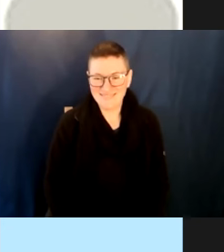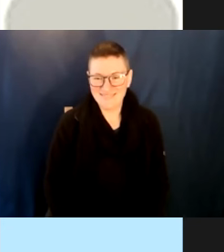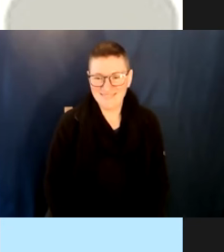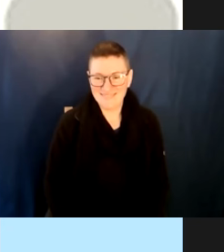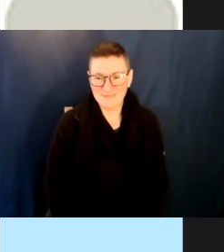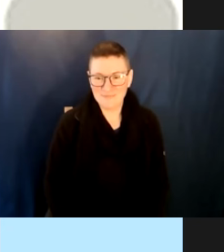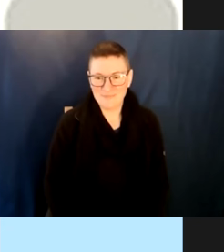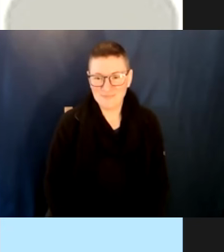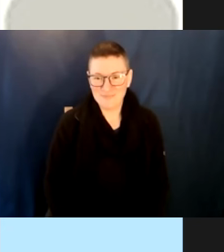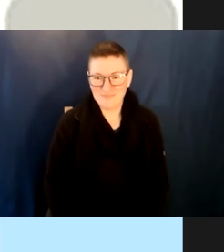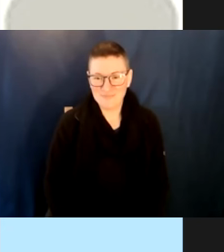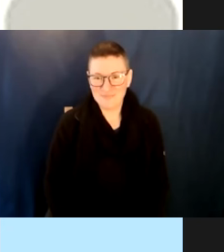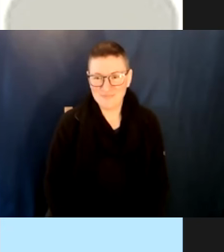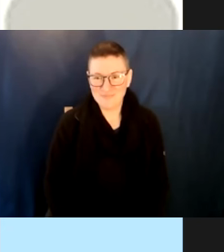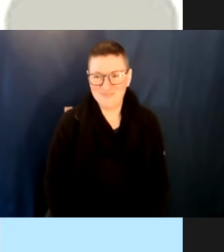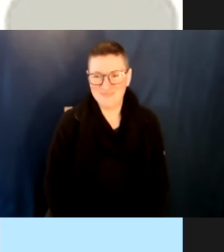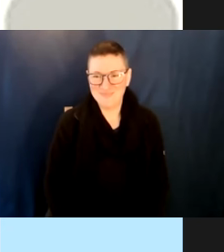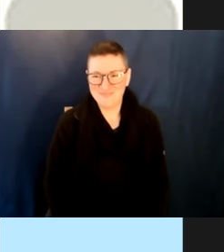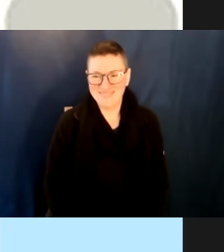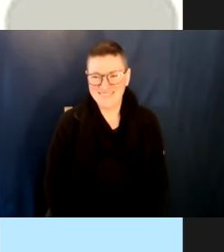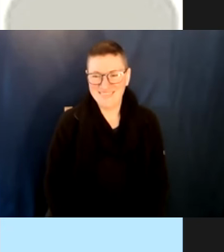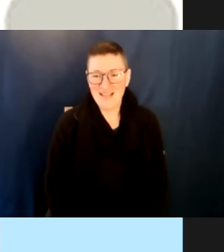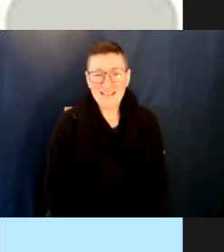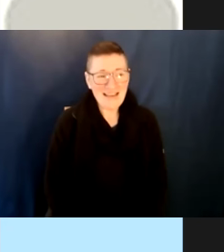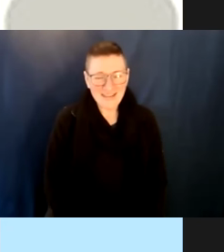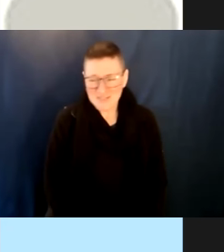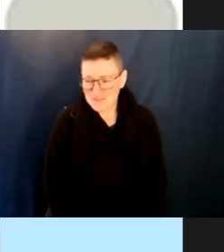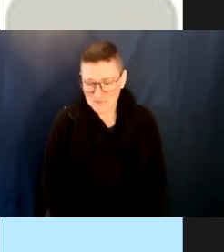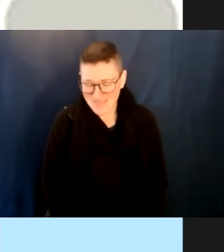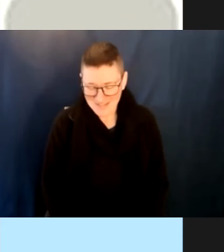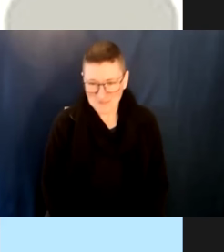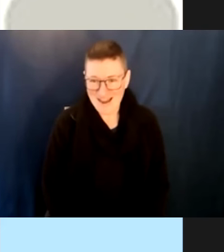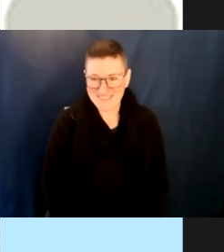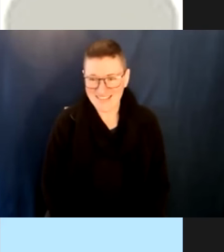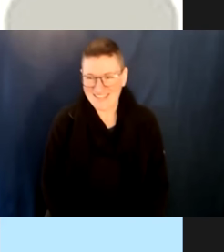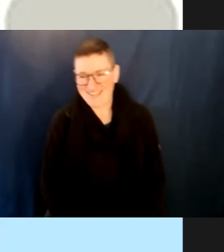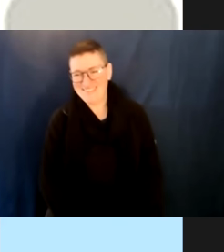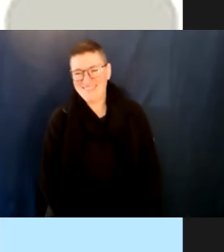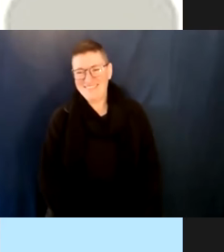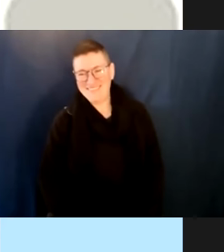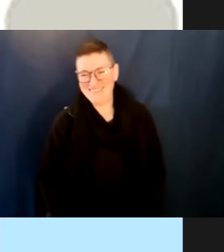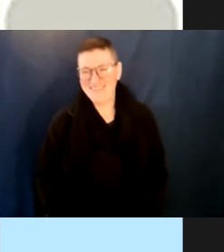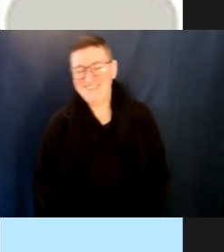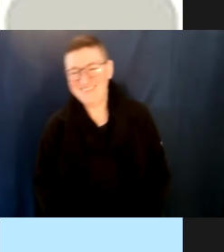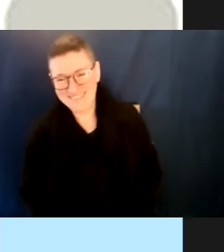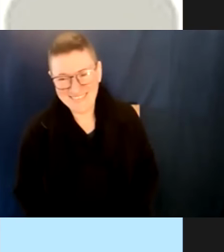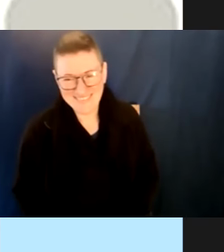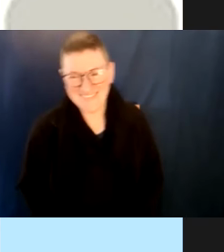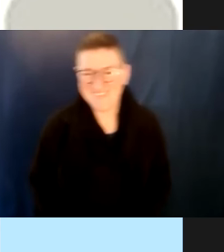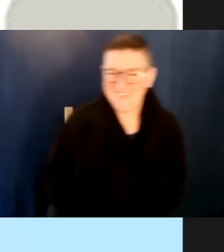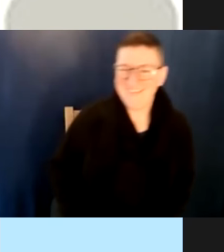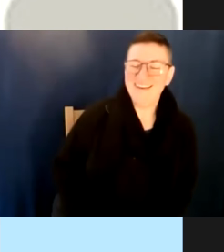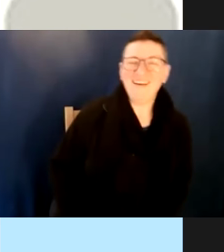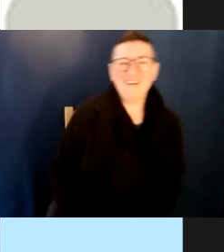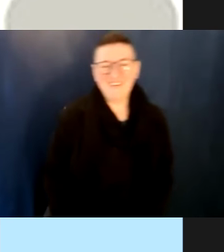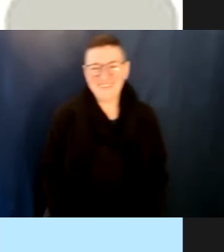So do you deserve a break then? And they're like, yes, please, Yes, Catherine. I do. Thank you for asking. You definitely